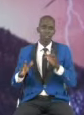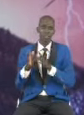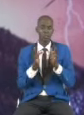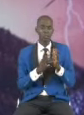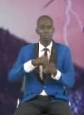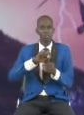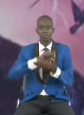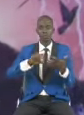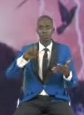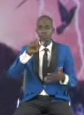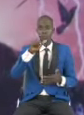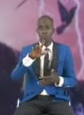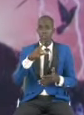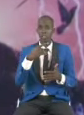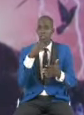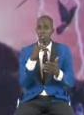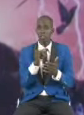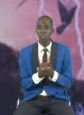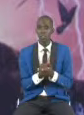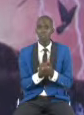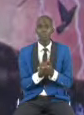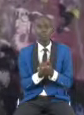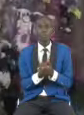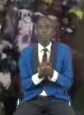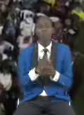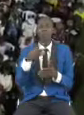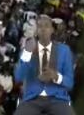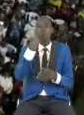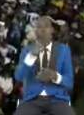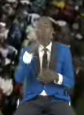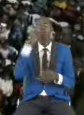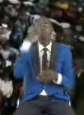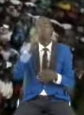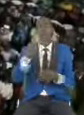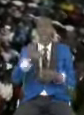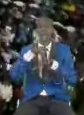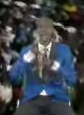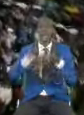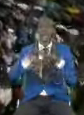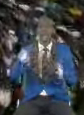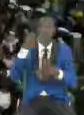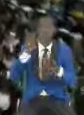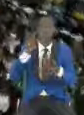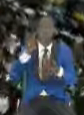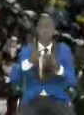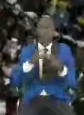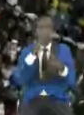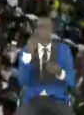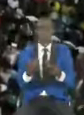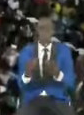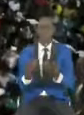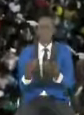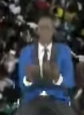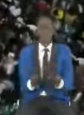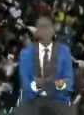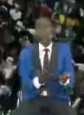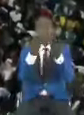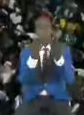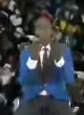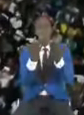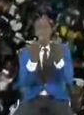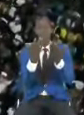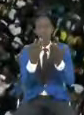it says, whom God has set forth to be the propitiation, and the sacrifice